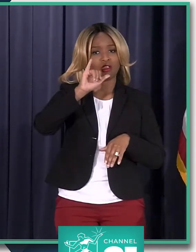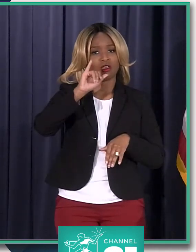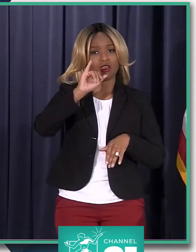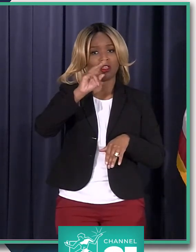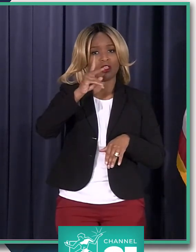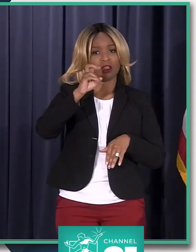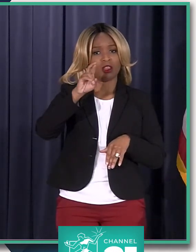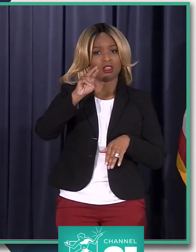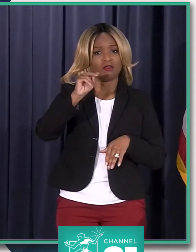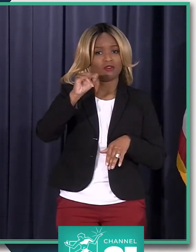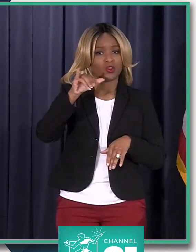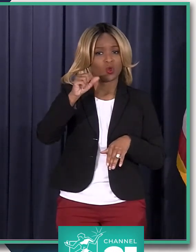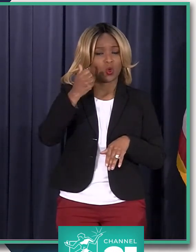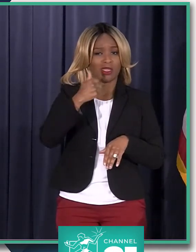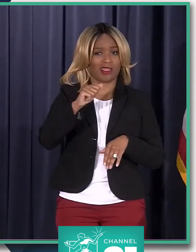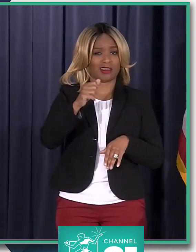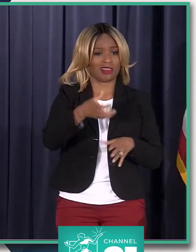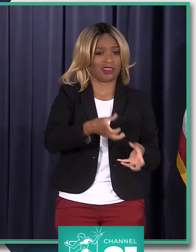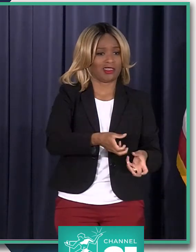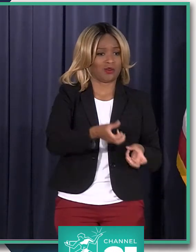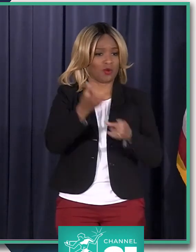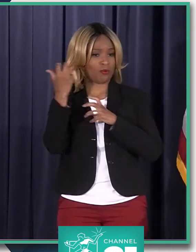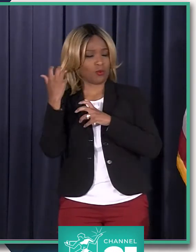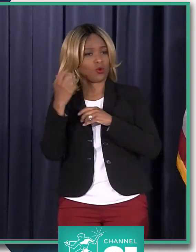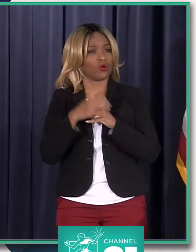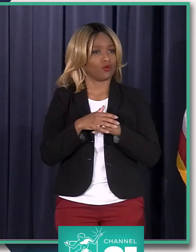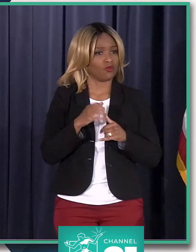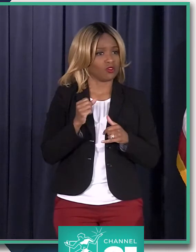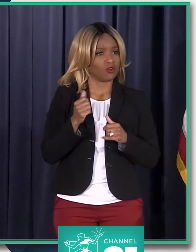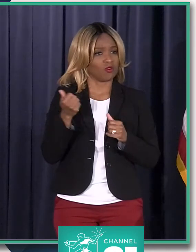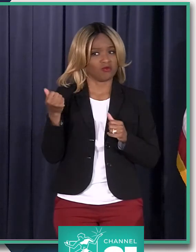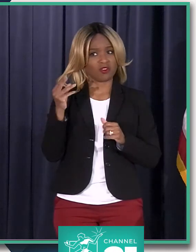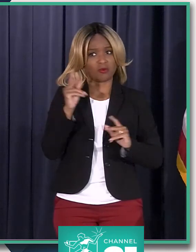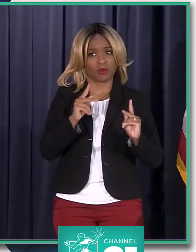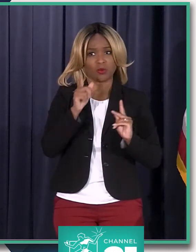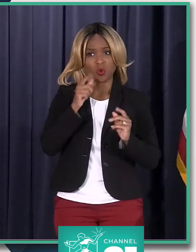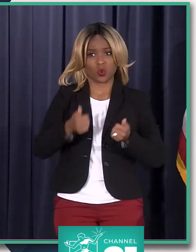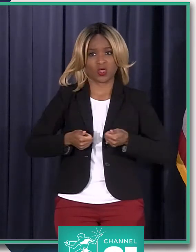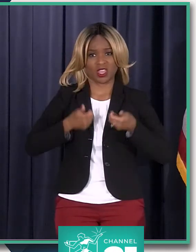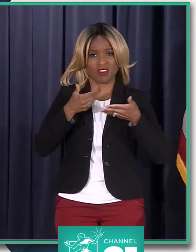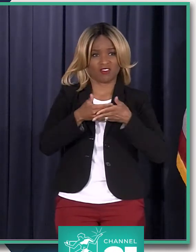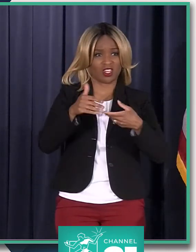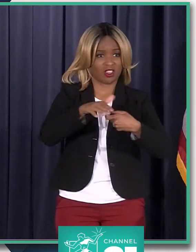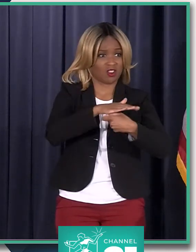I did not notice any being taken out. We got a number of people who live out that way. Have you guys seen that?